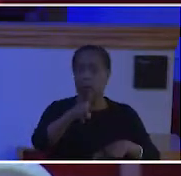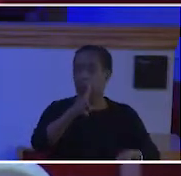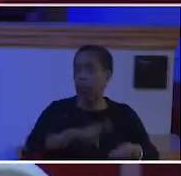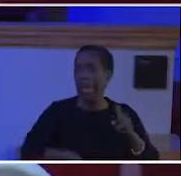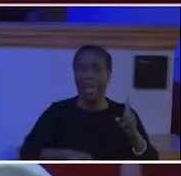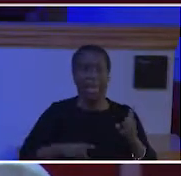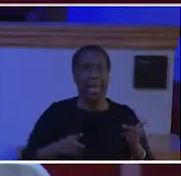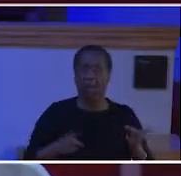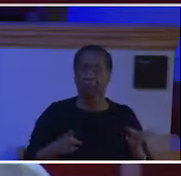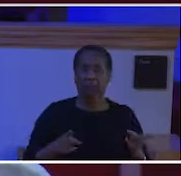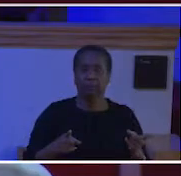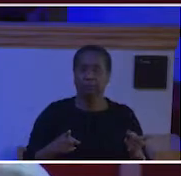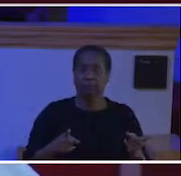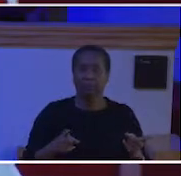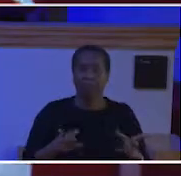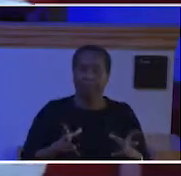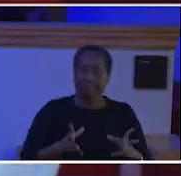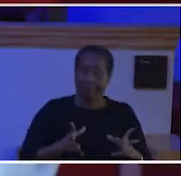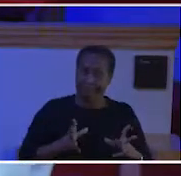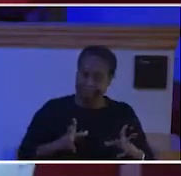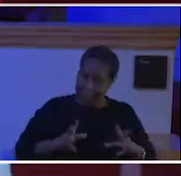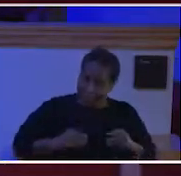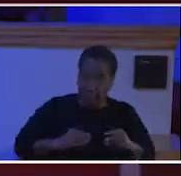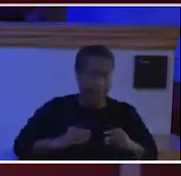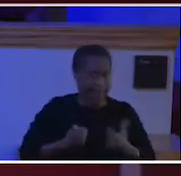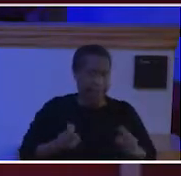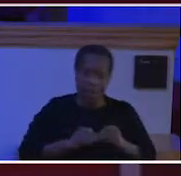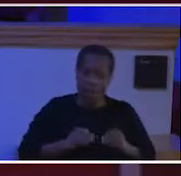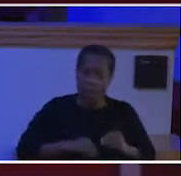the contractions any longer.